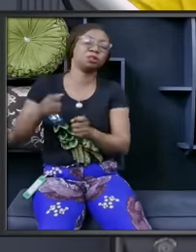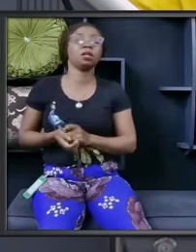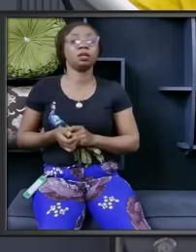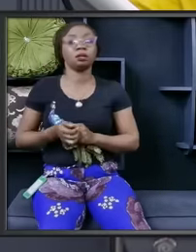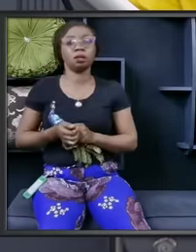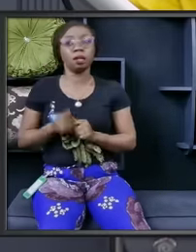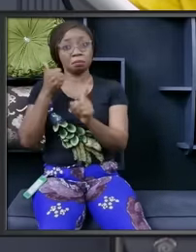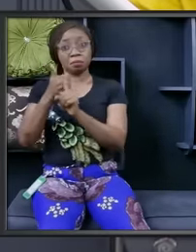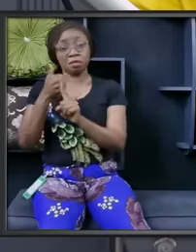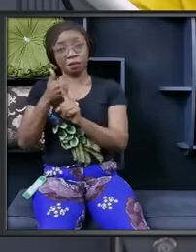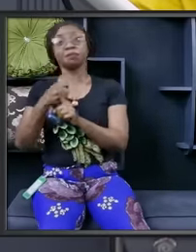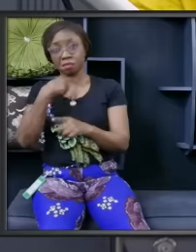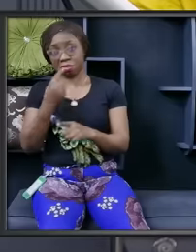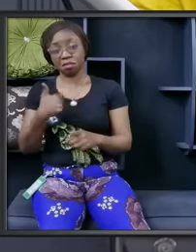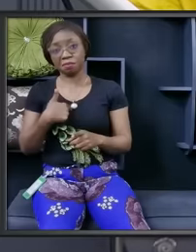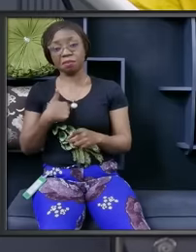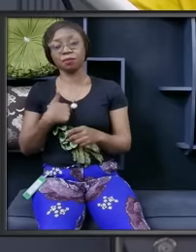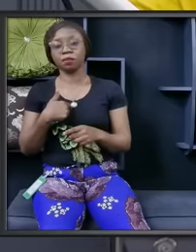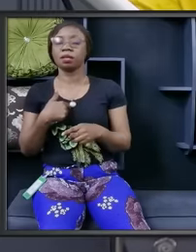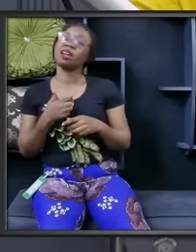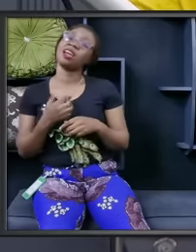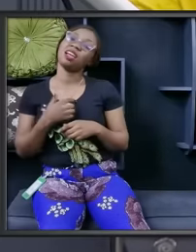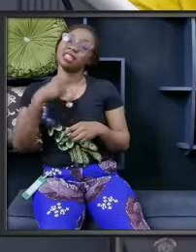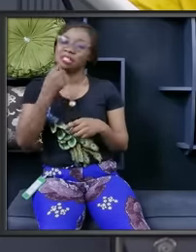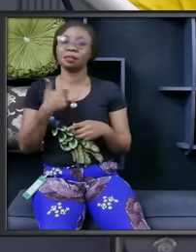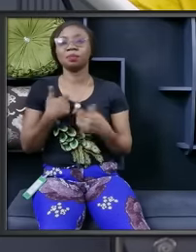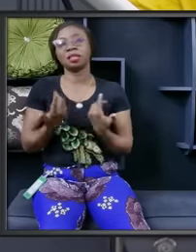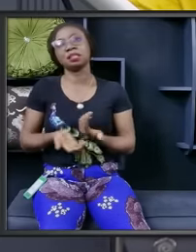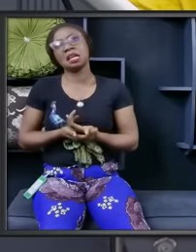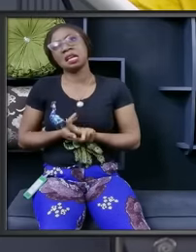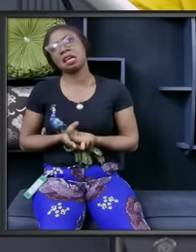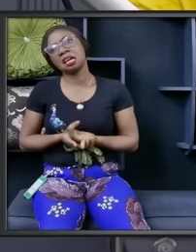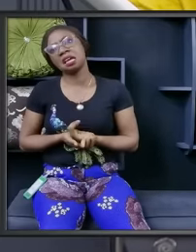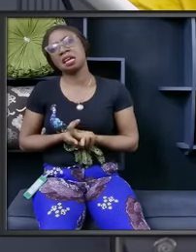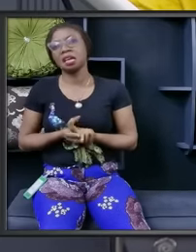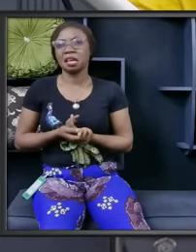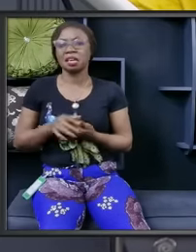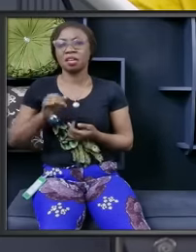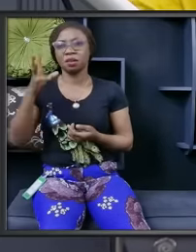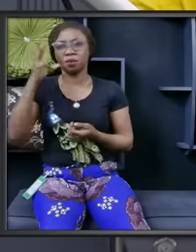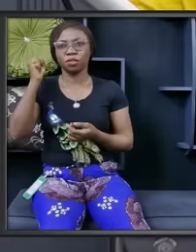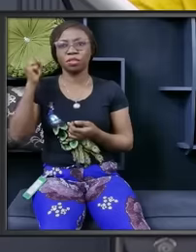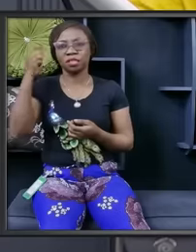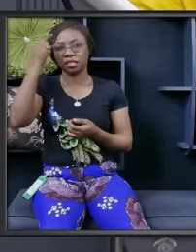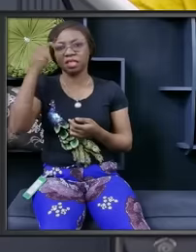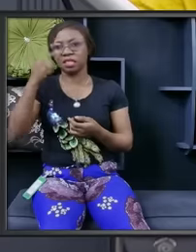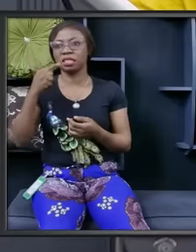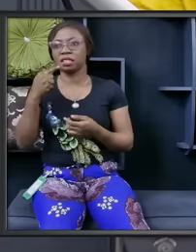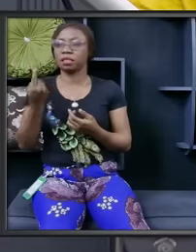he tell you. Yeah, by himself, he tell me. Tell me, say, na, waiting, anything say, I do sign with